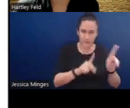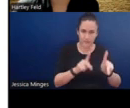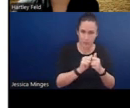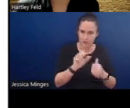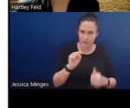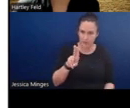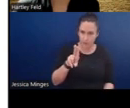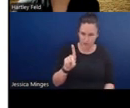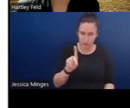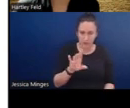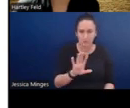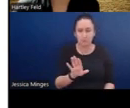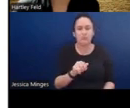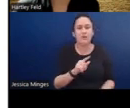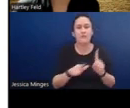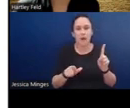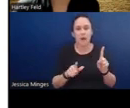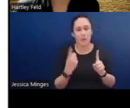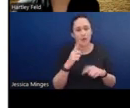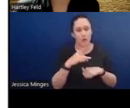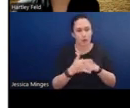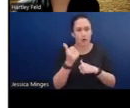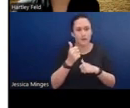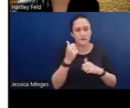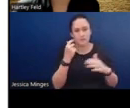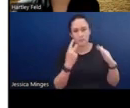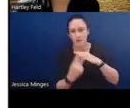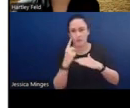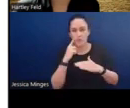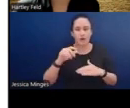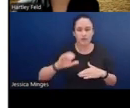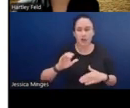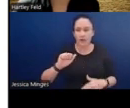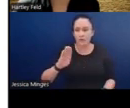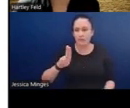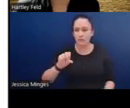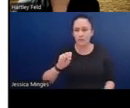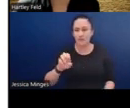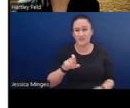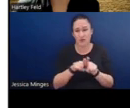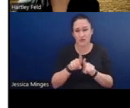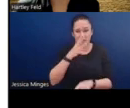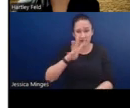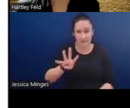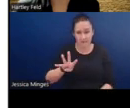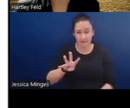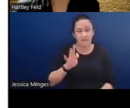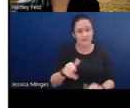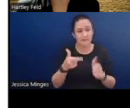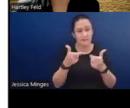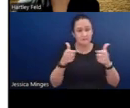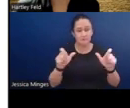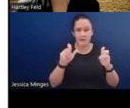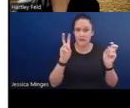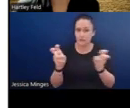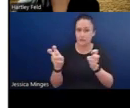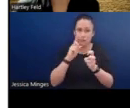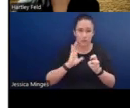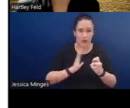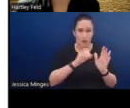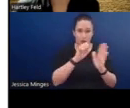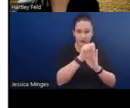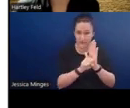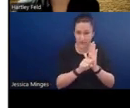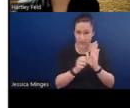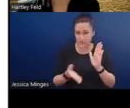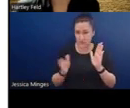use disorder, but it is one of the earliest predictors of child abuse and neglect. So it's a huge issue for our state for that